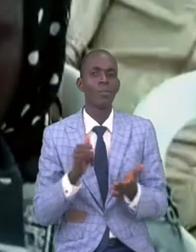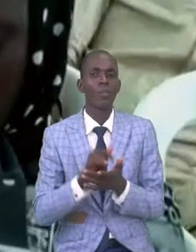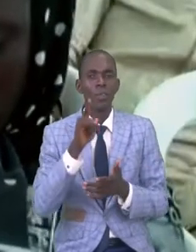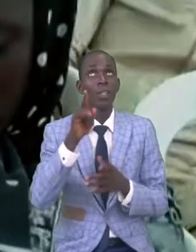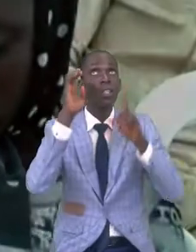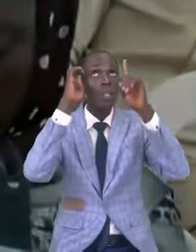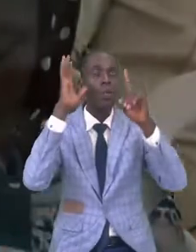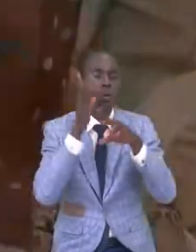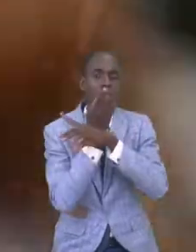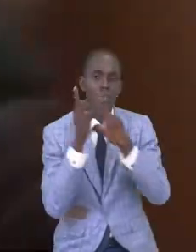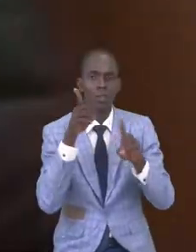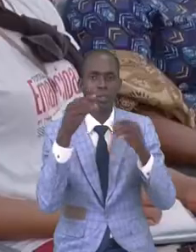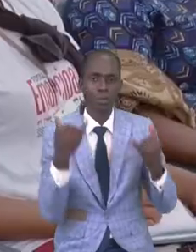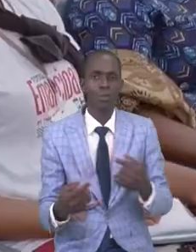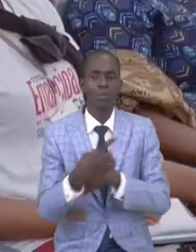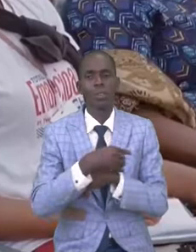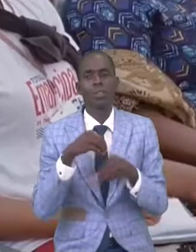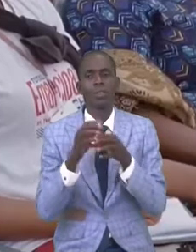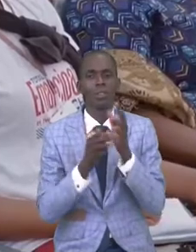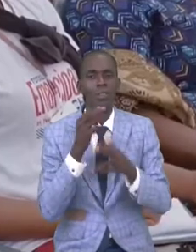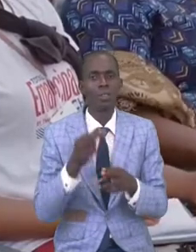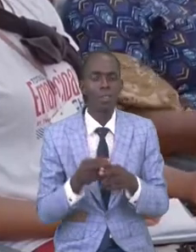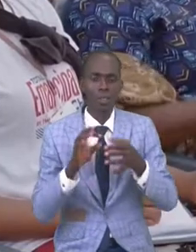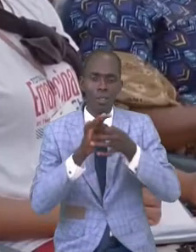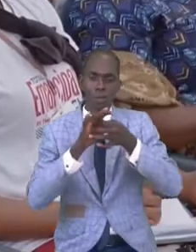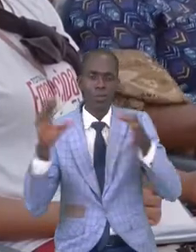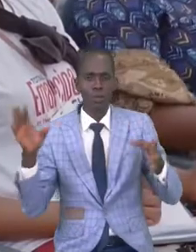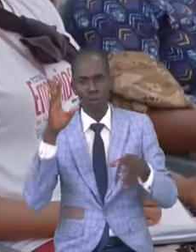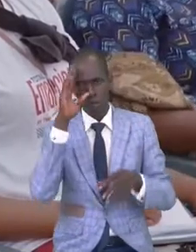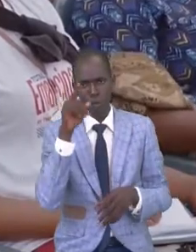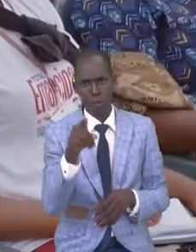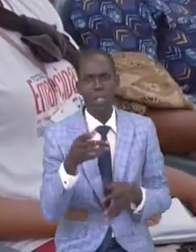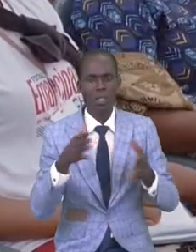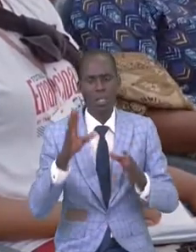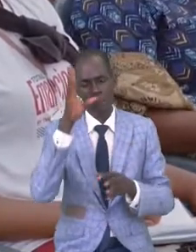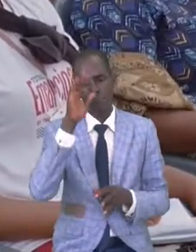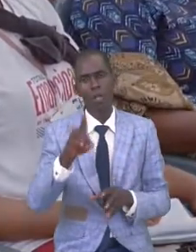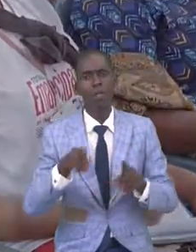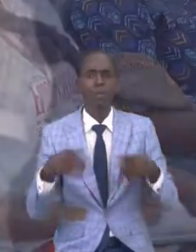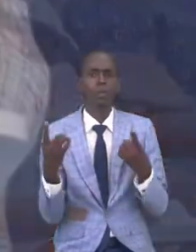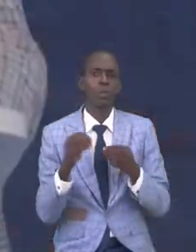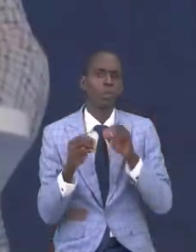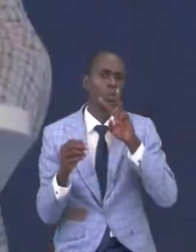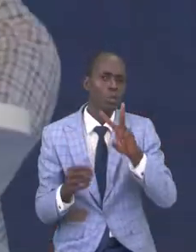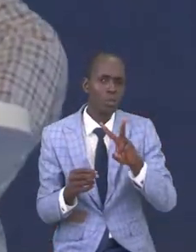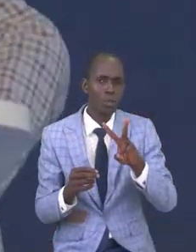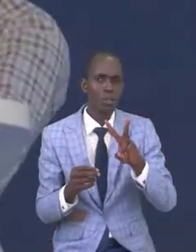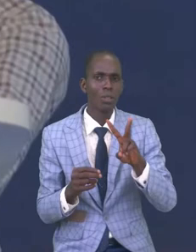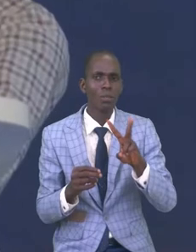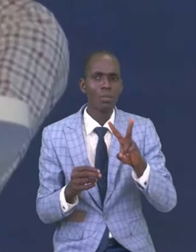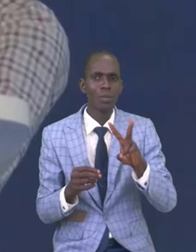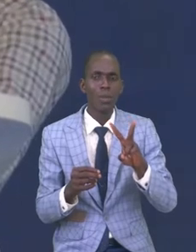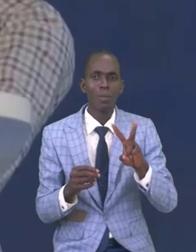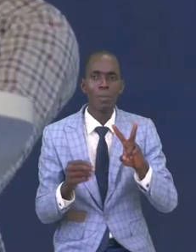you today. Loosing, number one, and let him go. Number two, loose